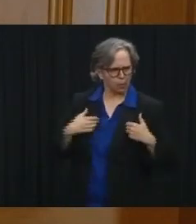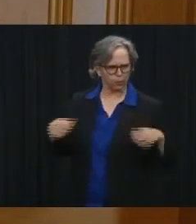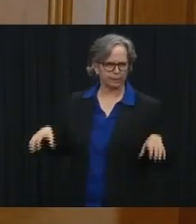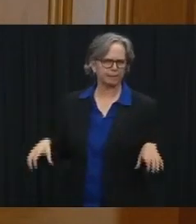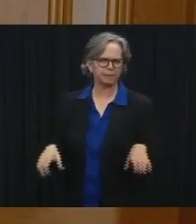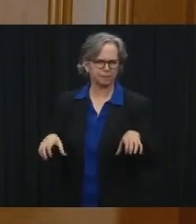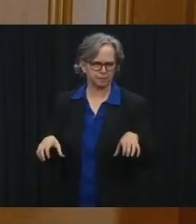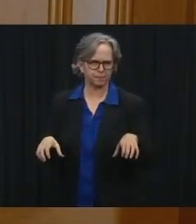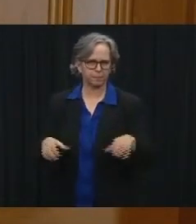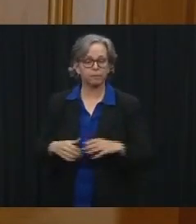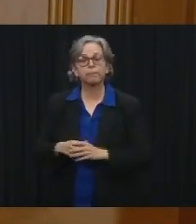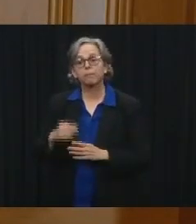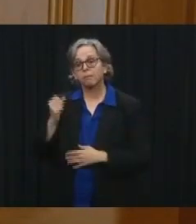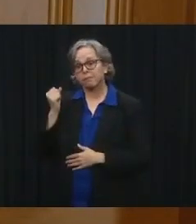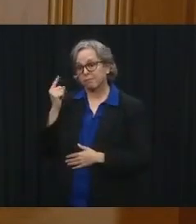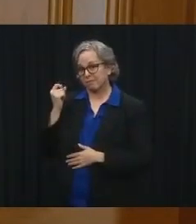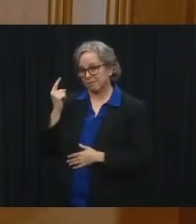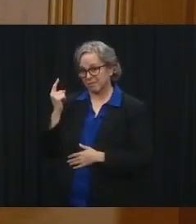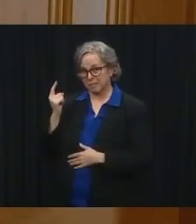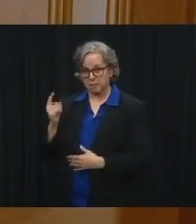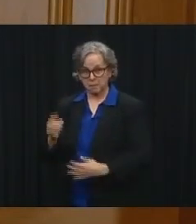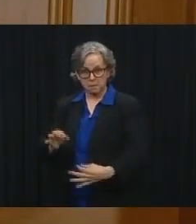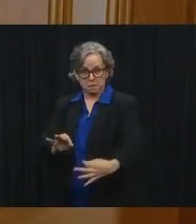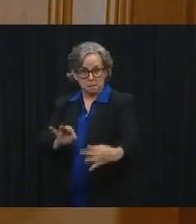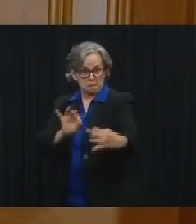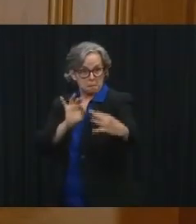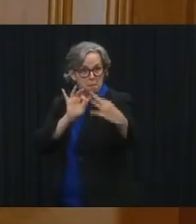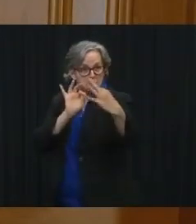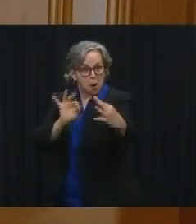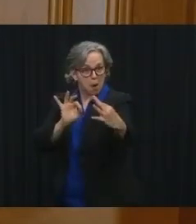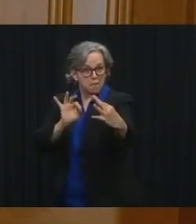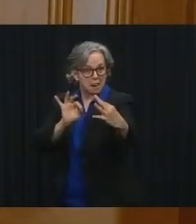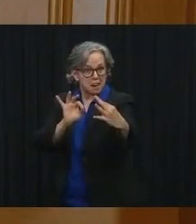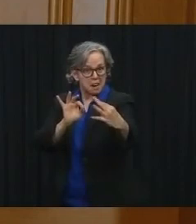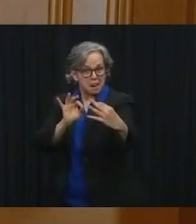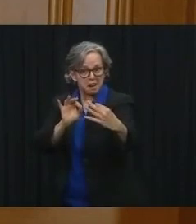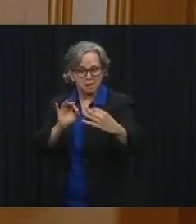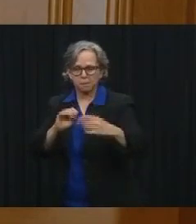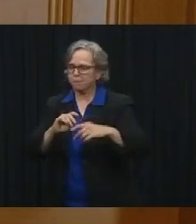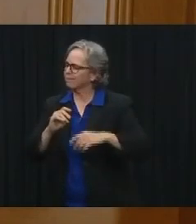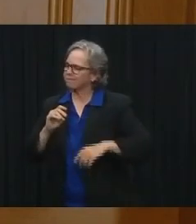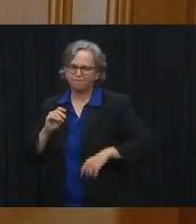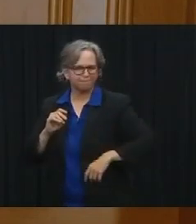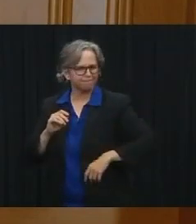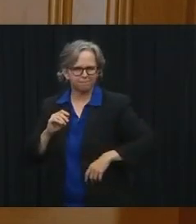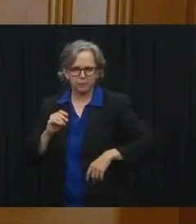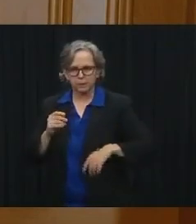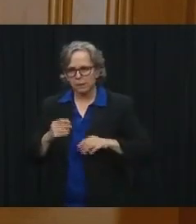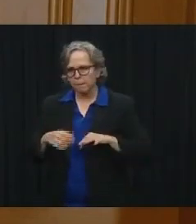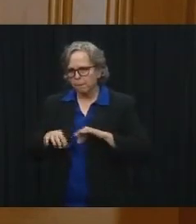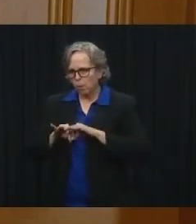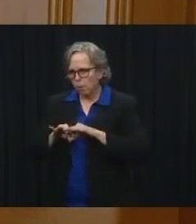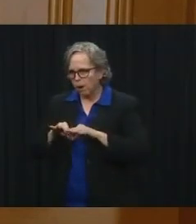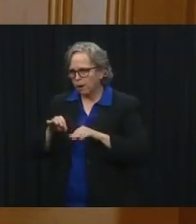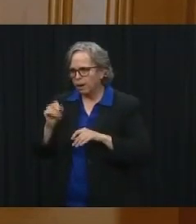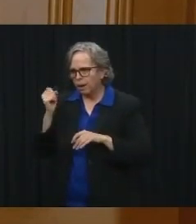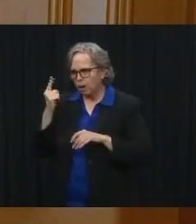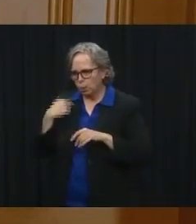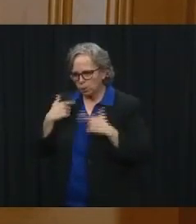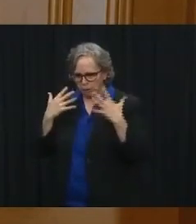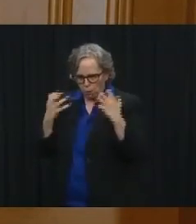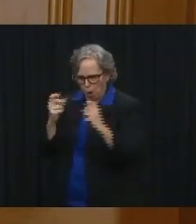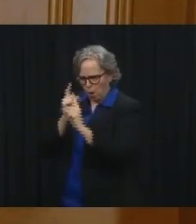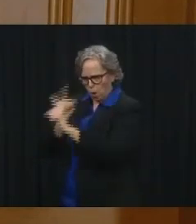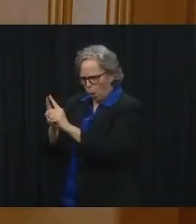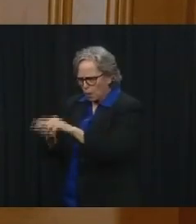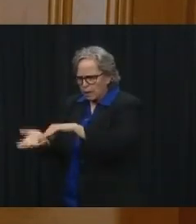progress, but it's important for us to get the capacity up. We're talking about capacity with beds, capacity to make